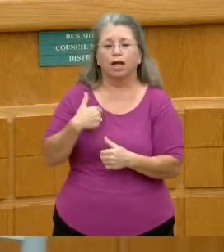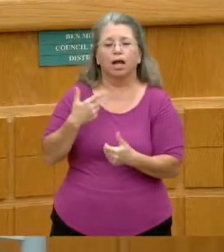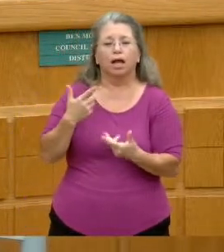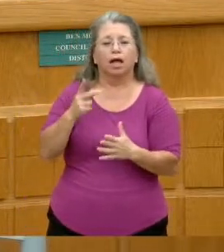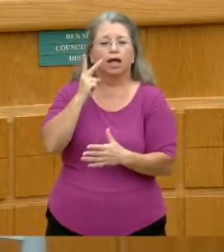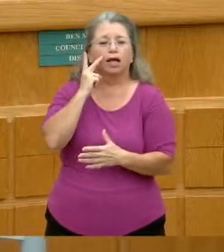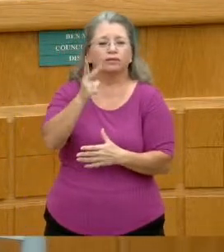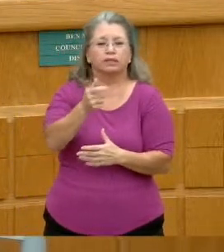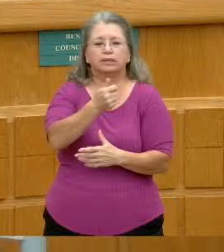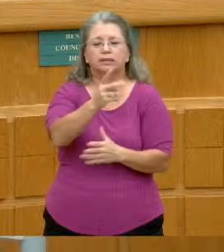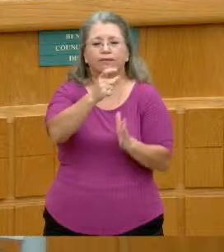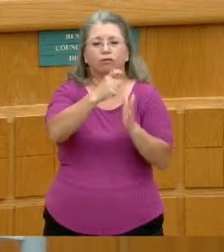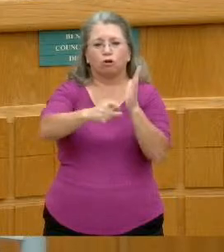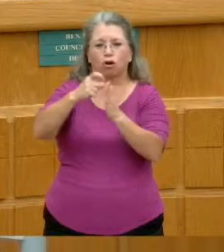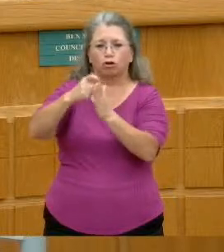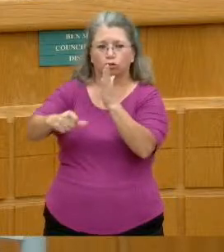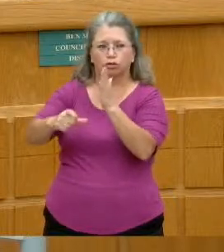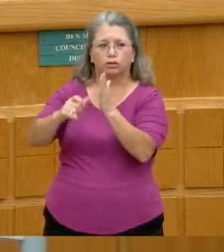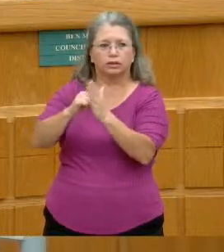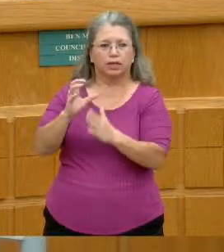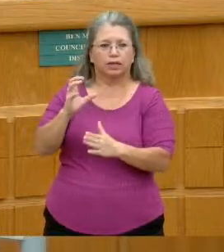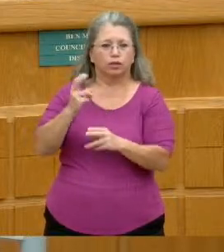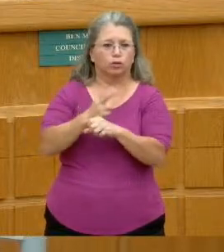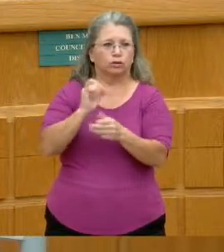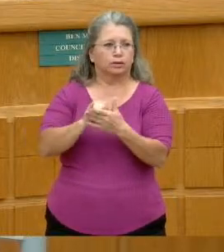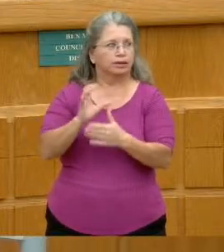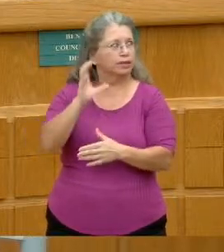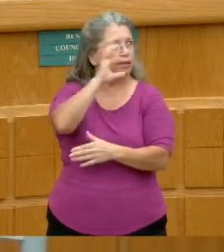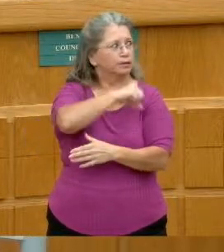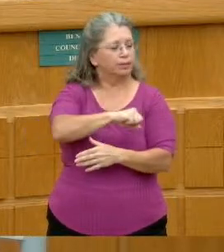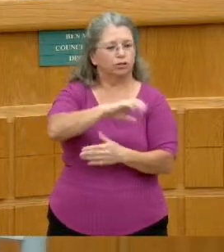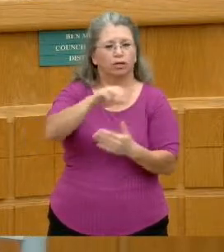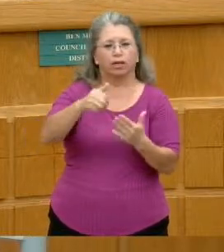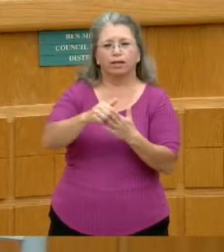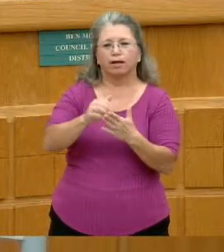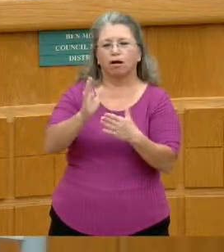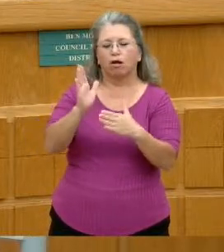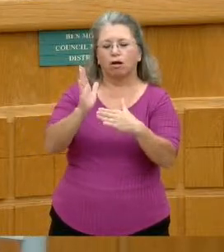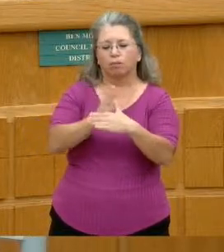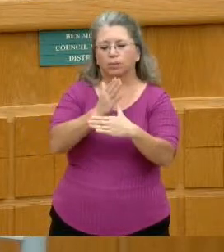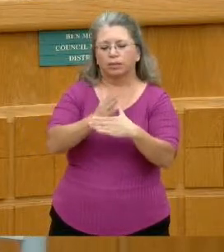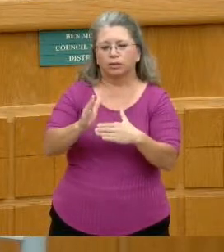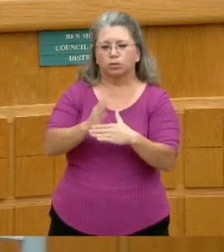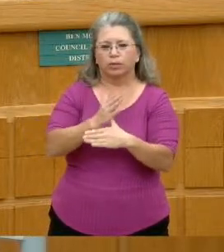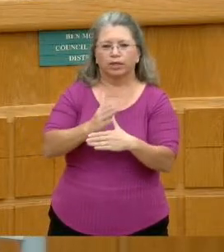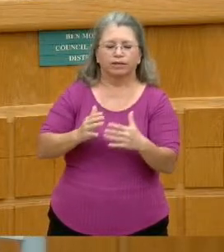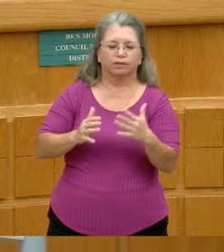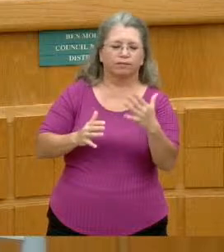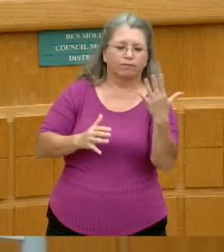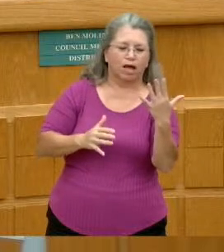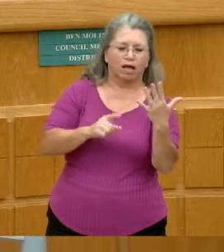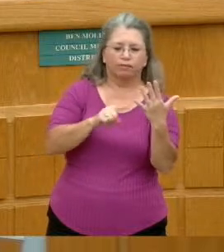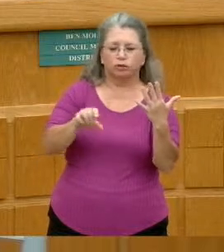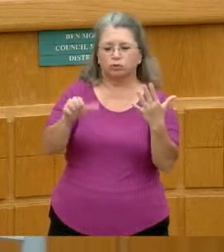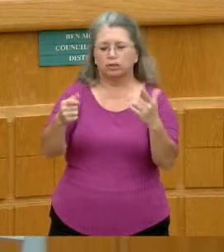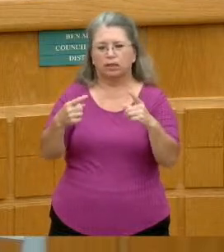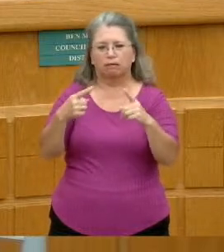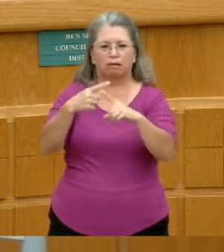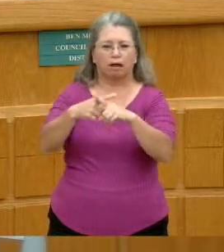papers published that are estimating this rate, and they're all somewhere between 5 and 10x. So multiply